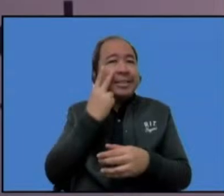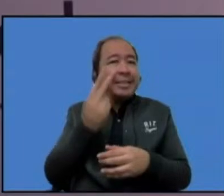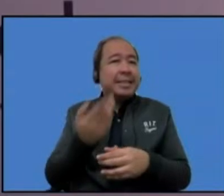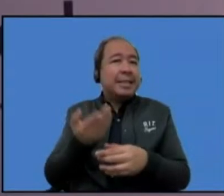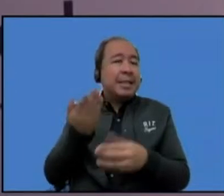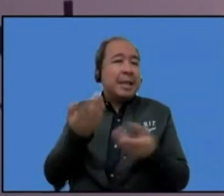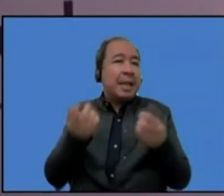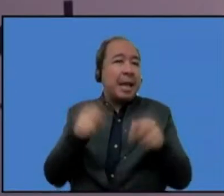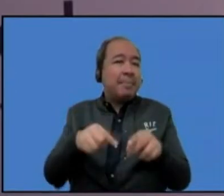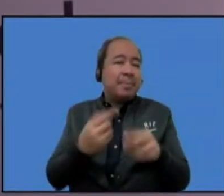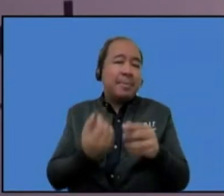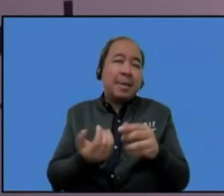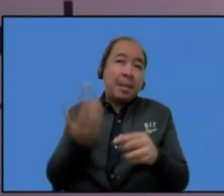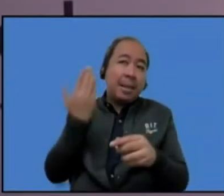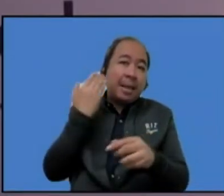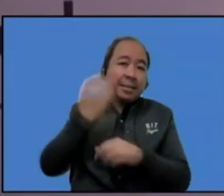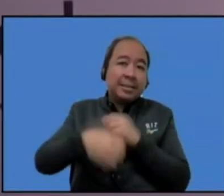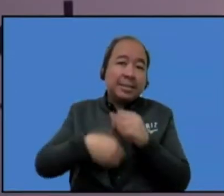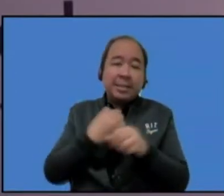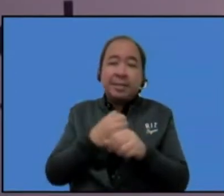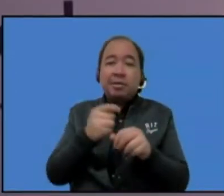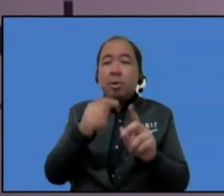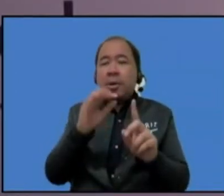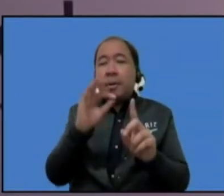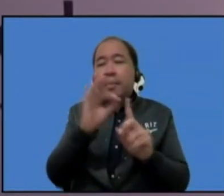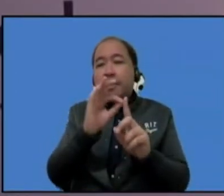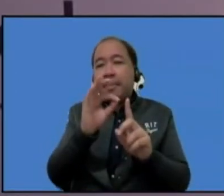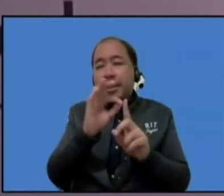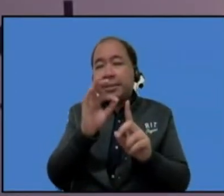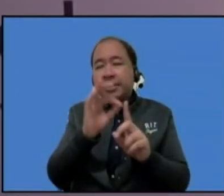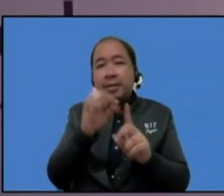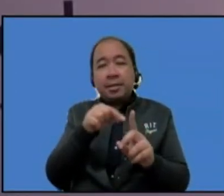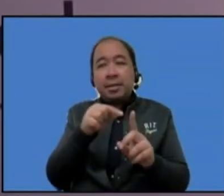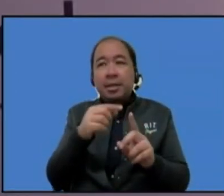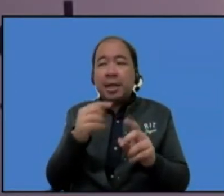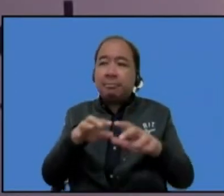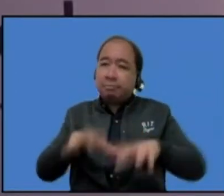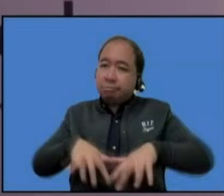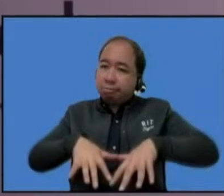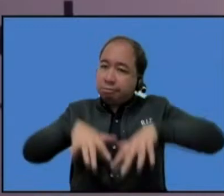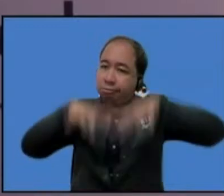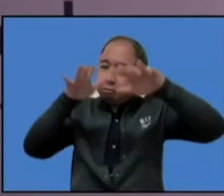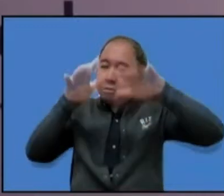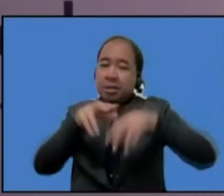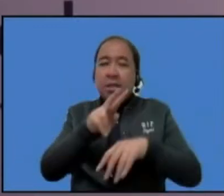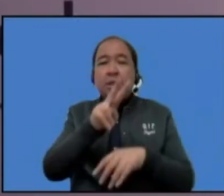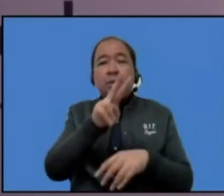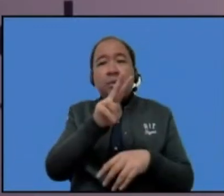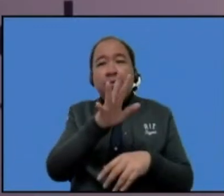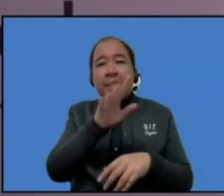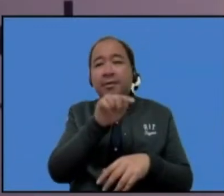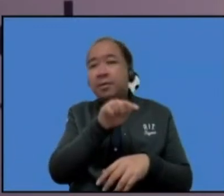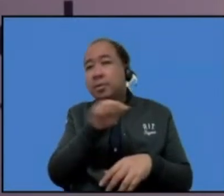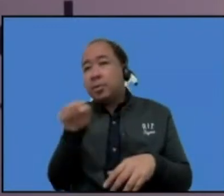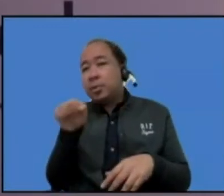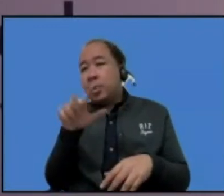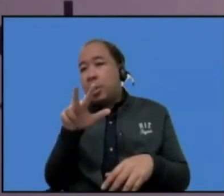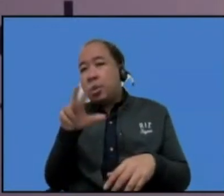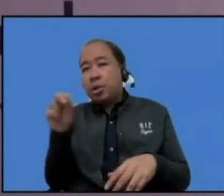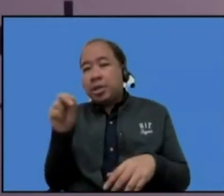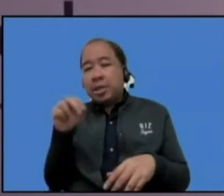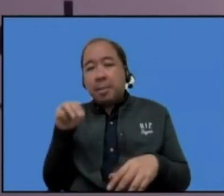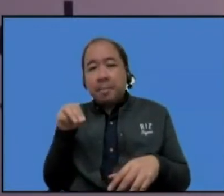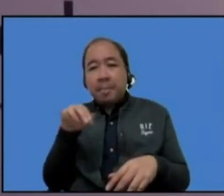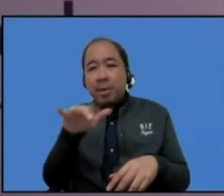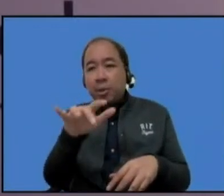damages as a result of epic floods. 25 to 30 million people on annual basis is moving as